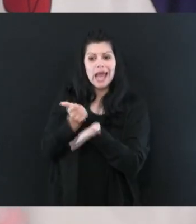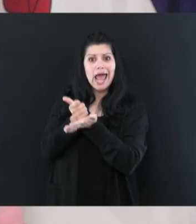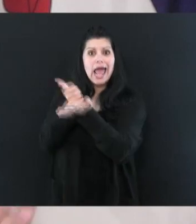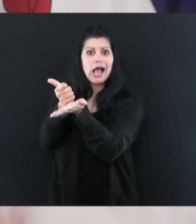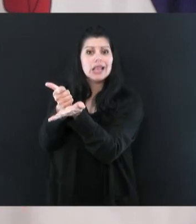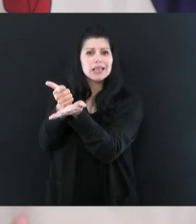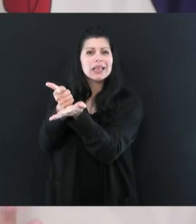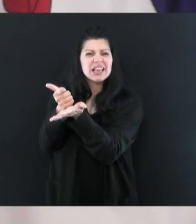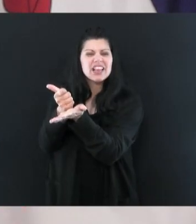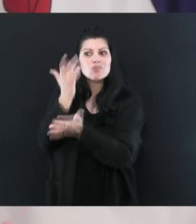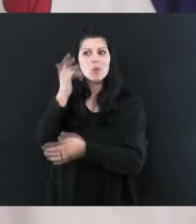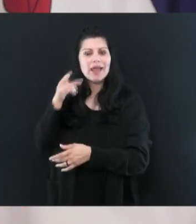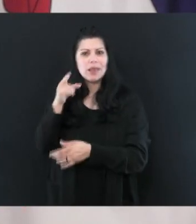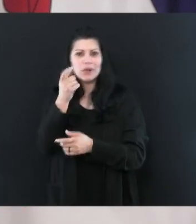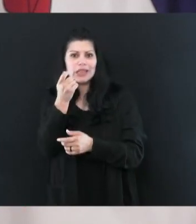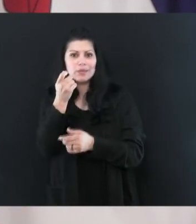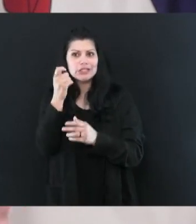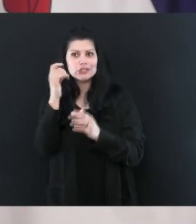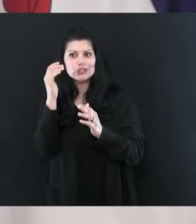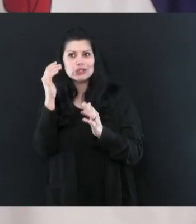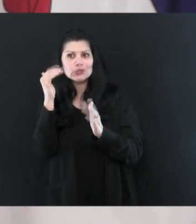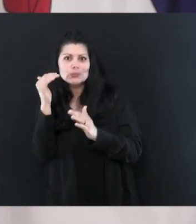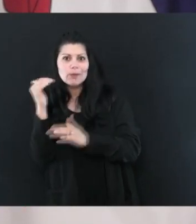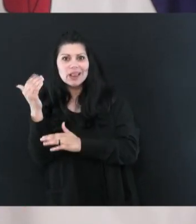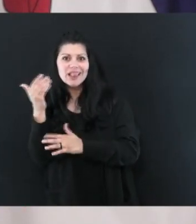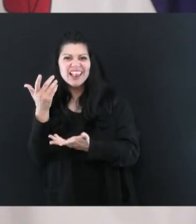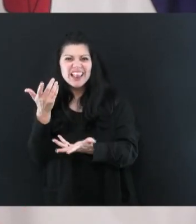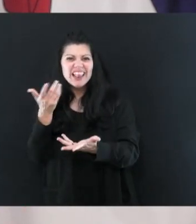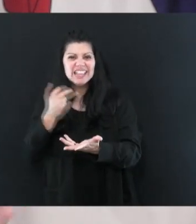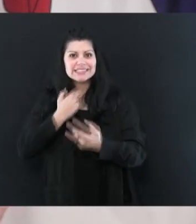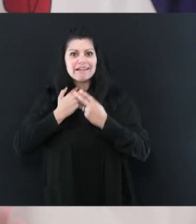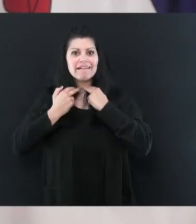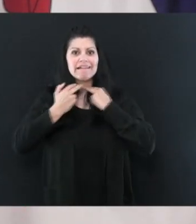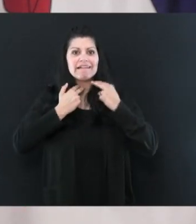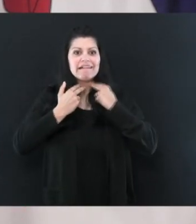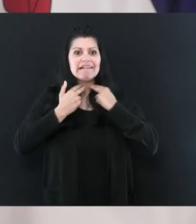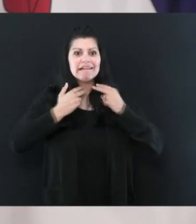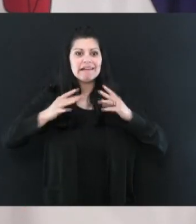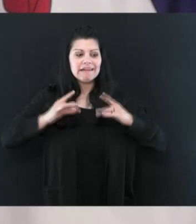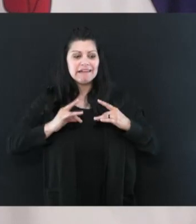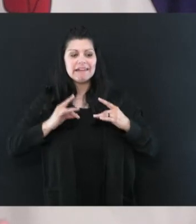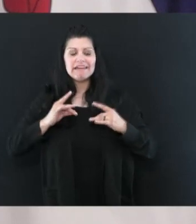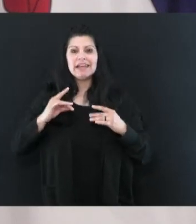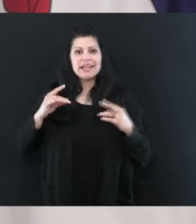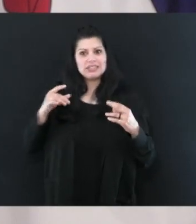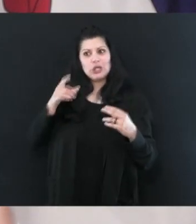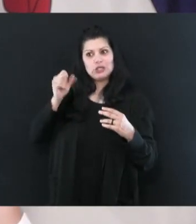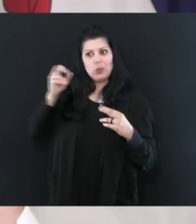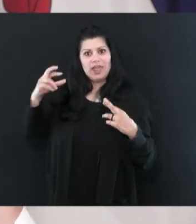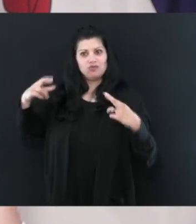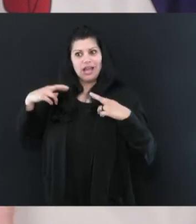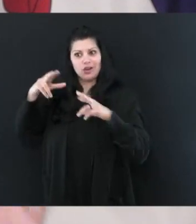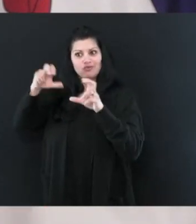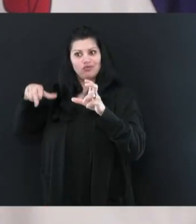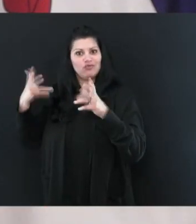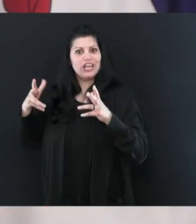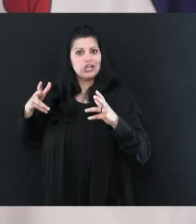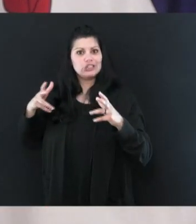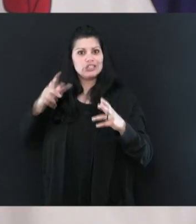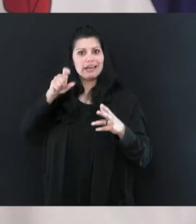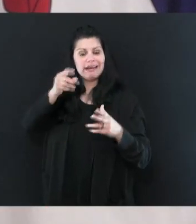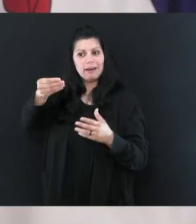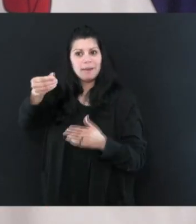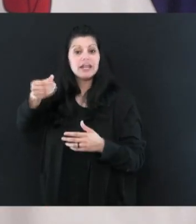wait a minute, now hold on, stop. You know, we want to be fiscally responsible, and we don't want to just throw money